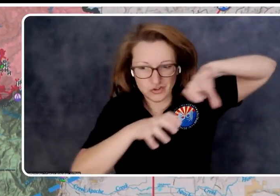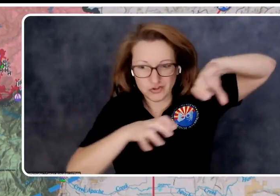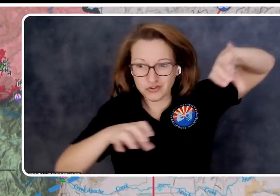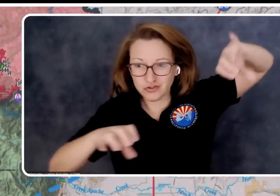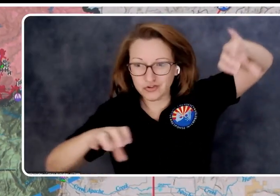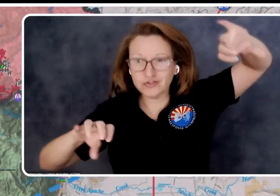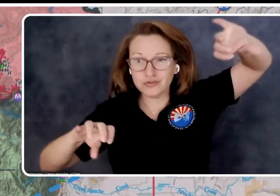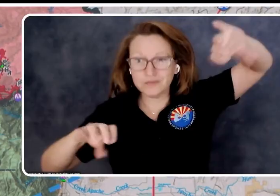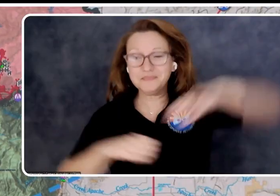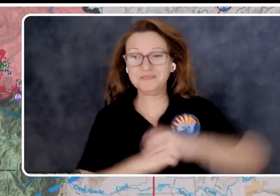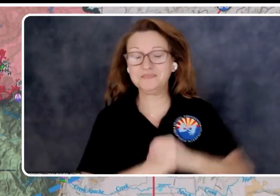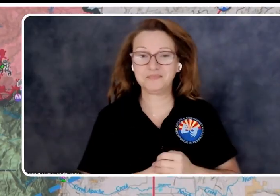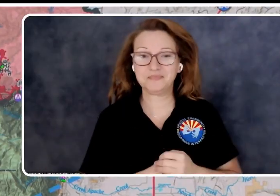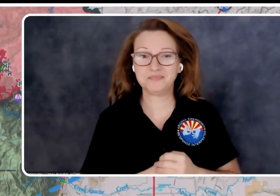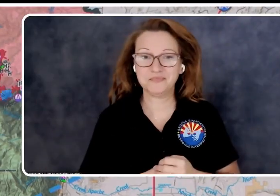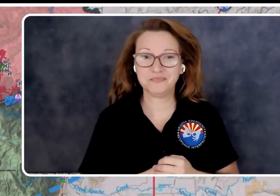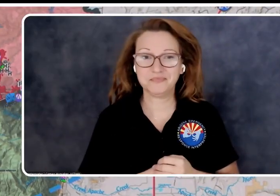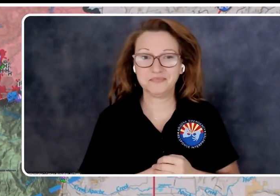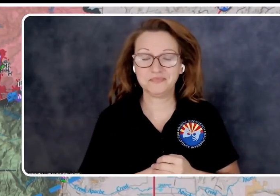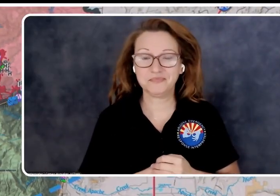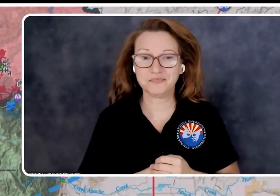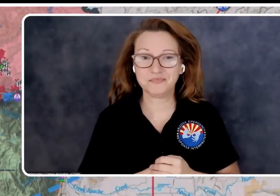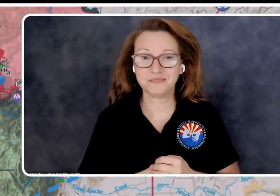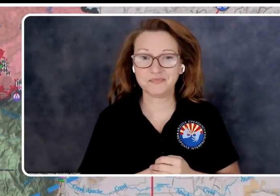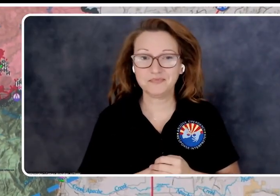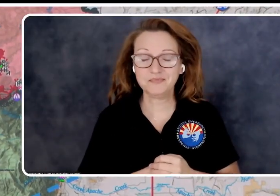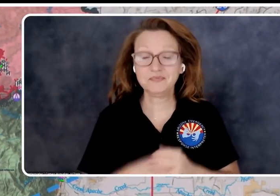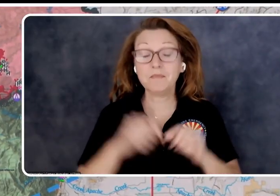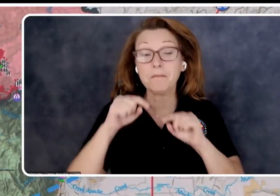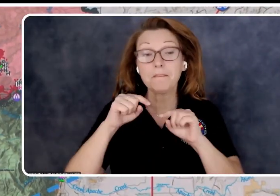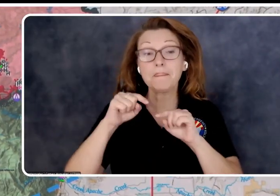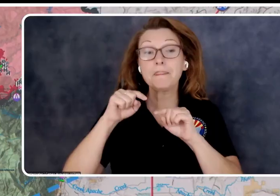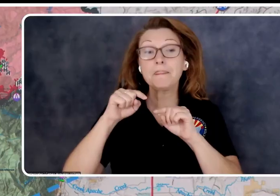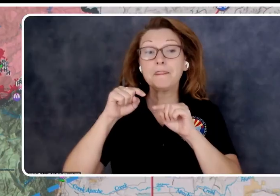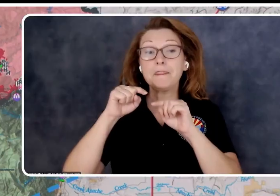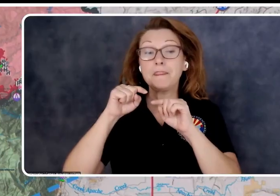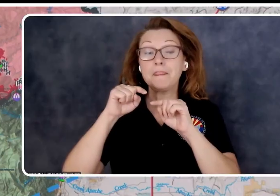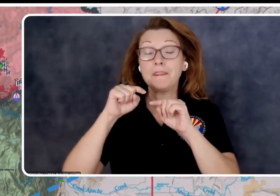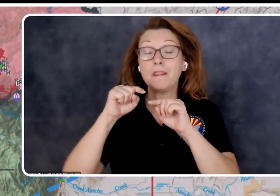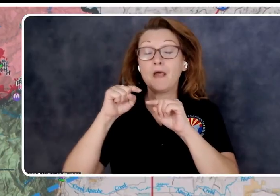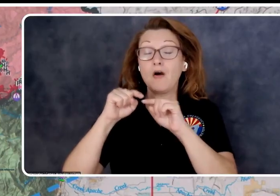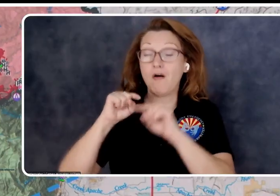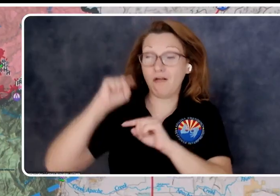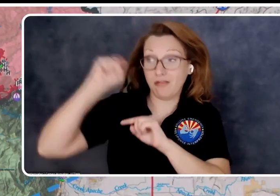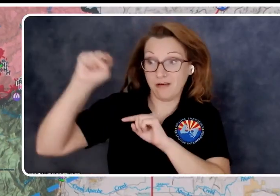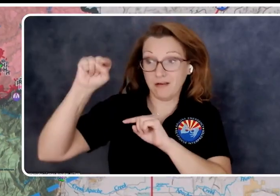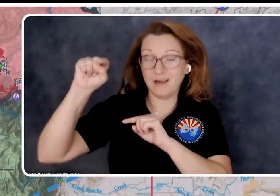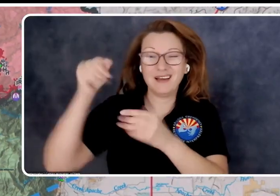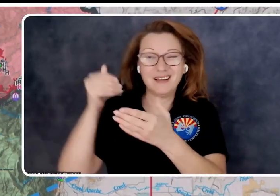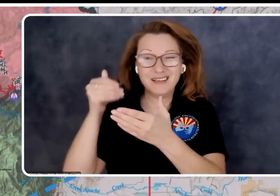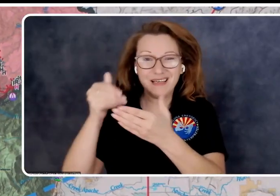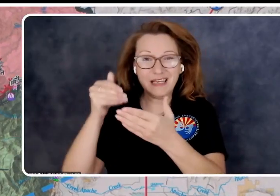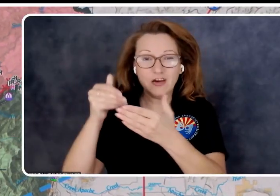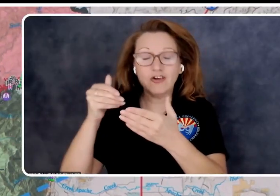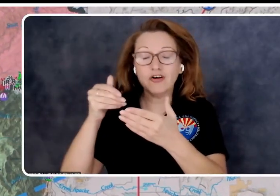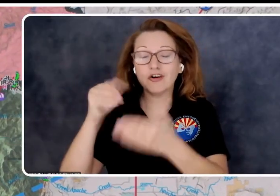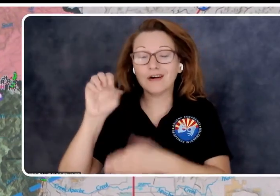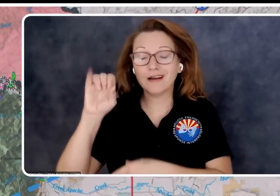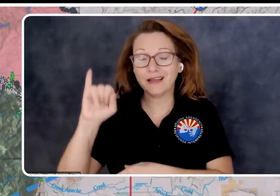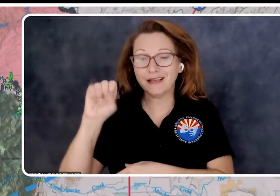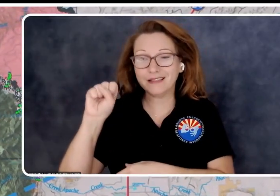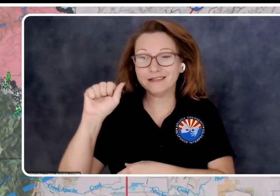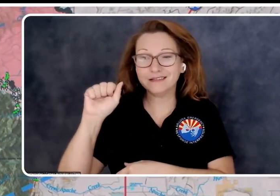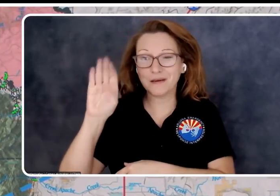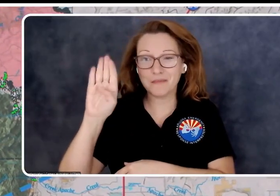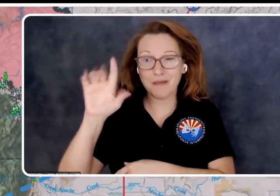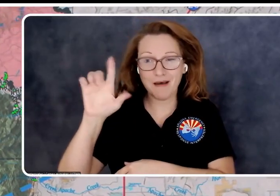control line up to the north. On the other side of the Chicken Foot, on the piece of fire here that's closest to the community of